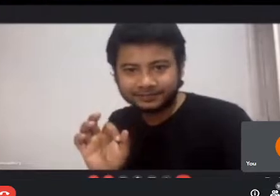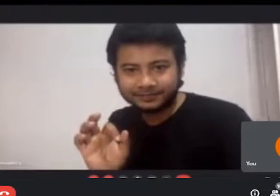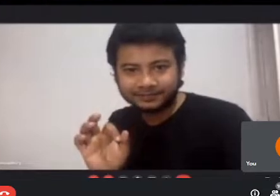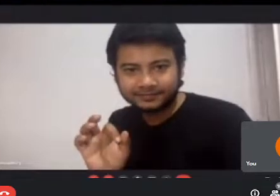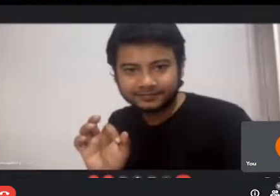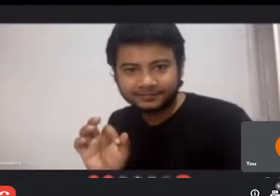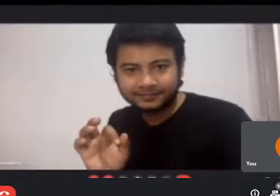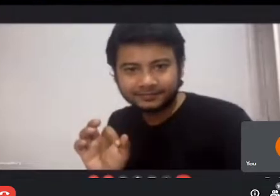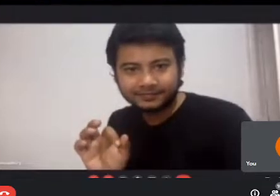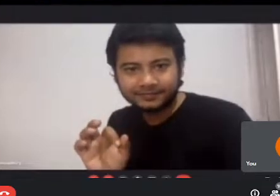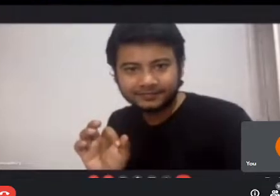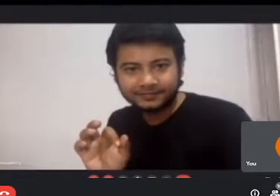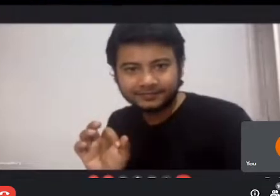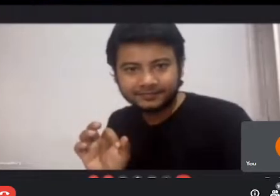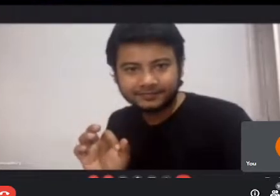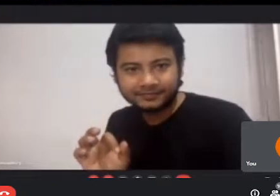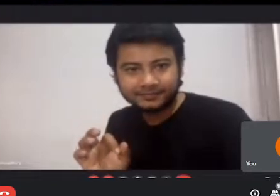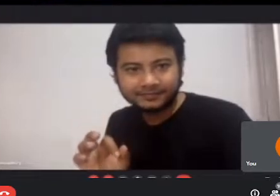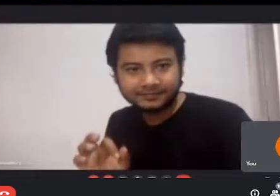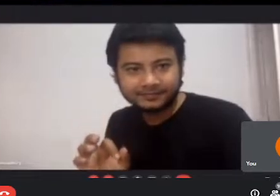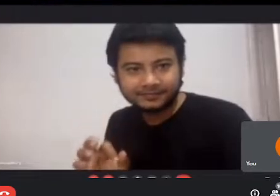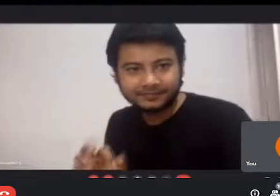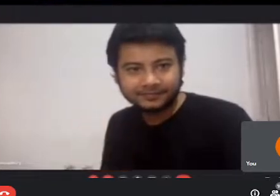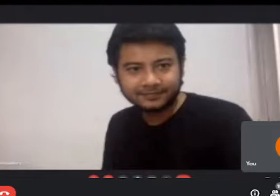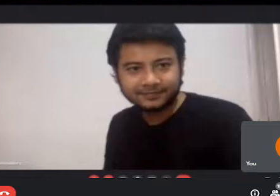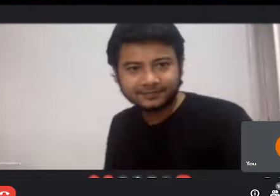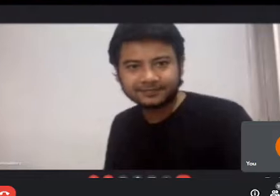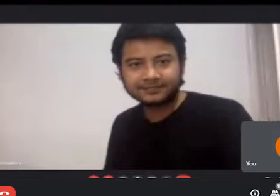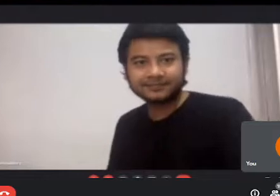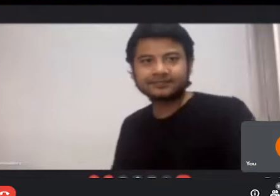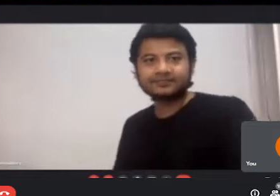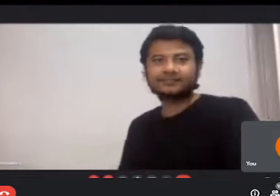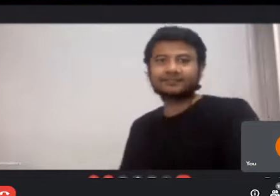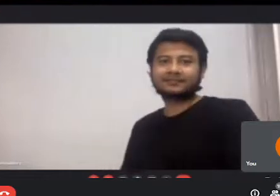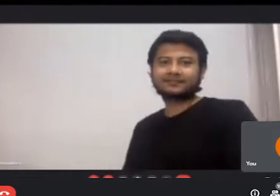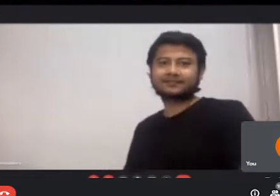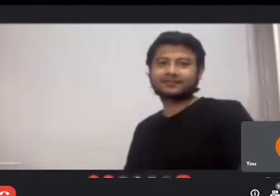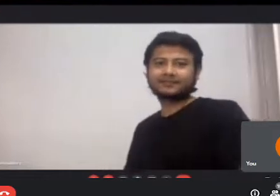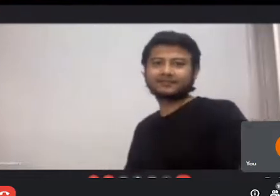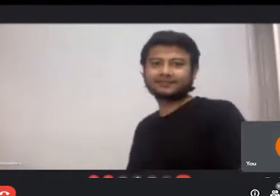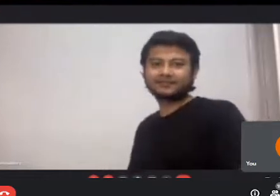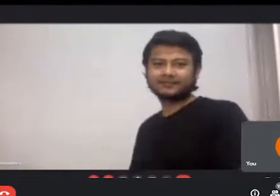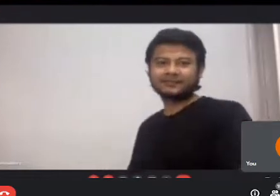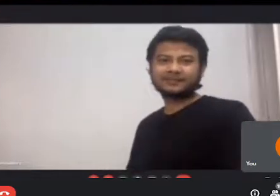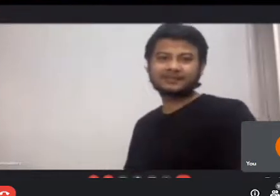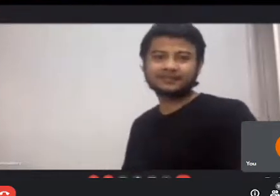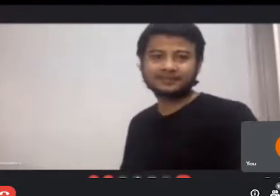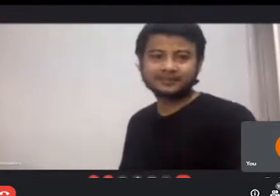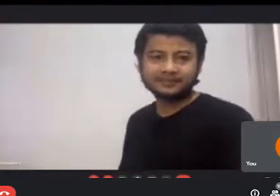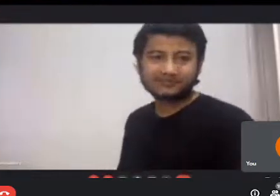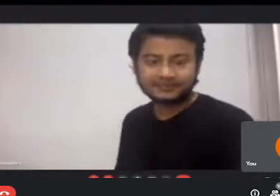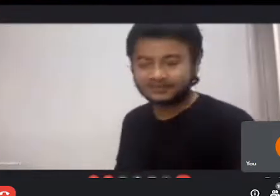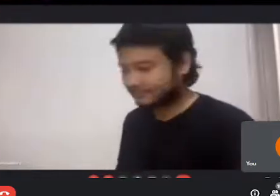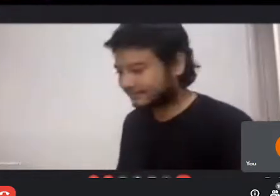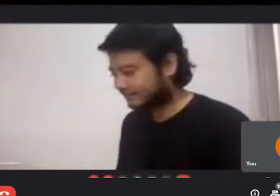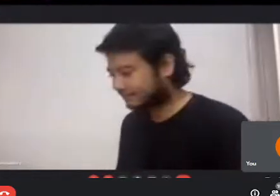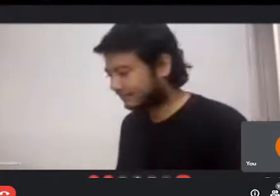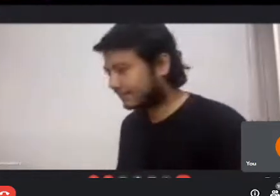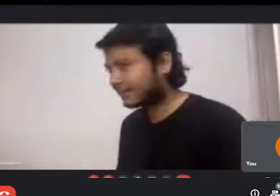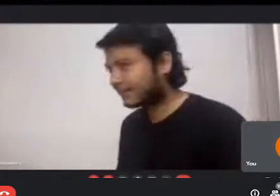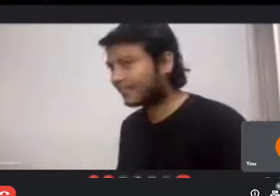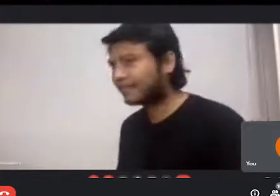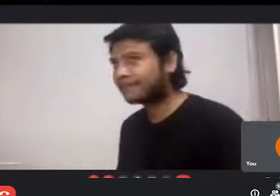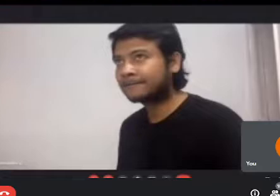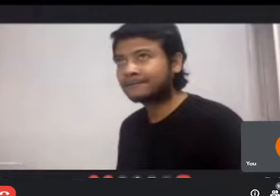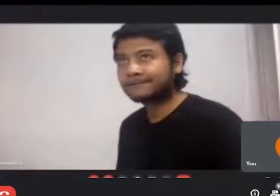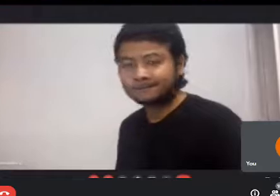We really enjoyed this. This was our first experience in our institute to host such a program digitally.